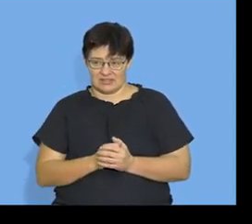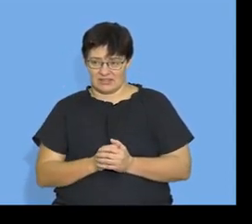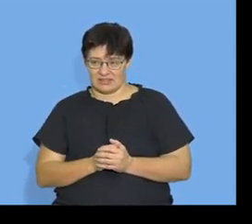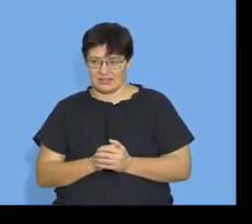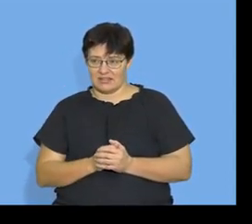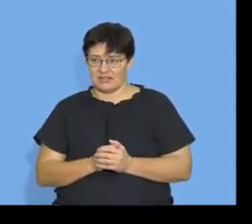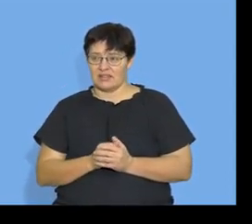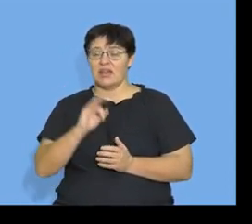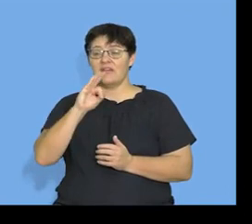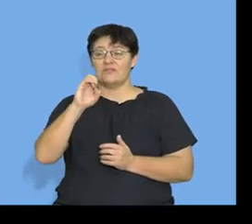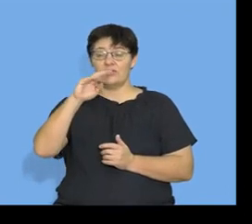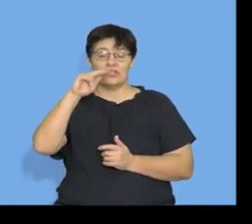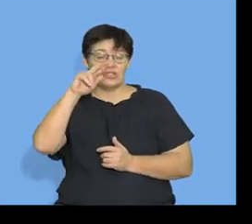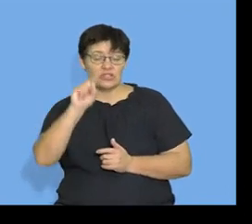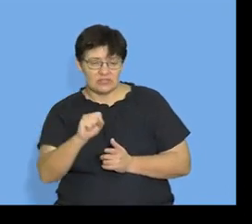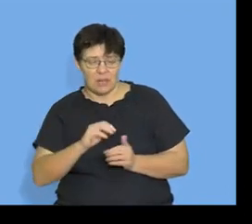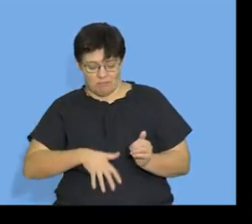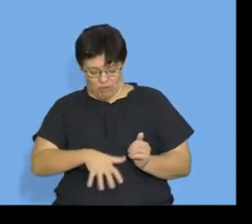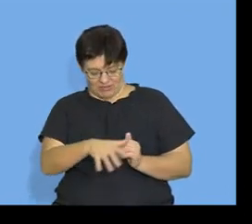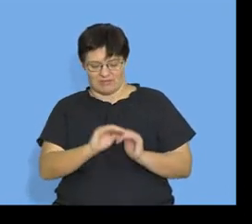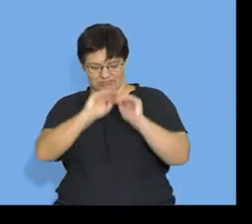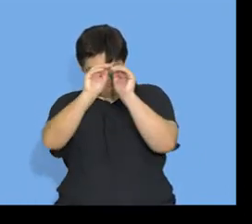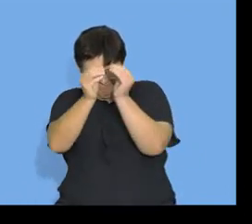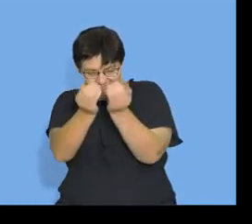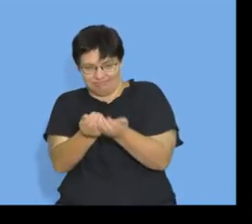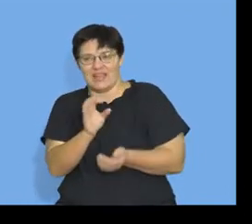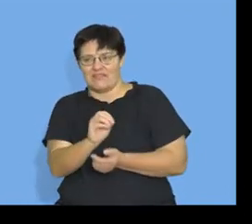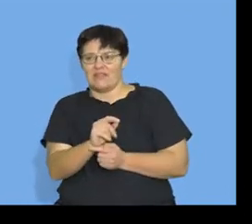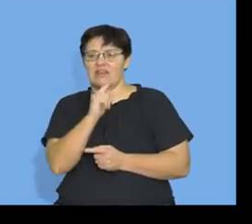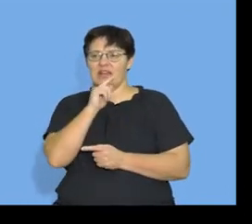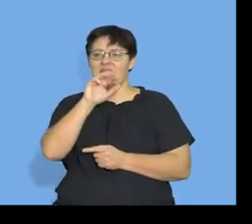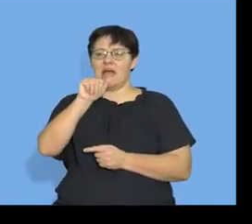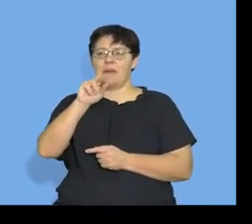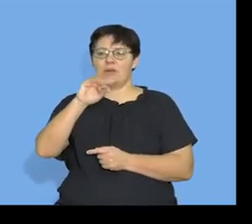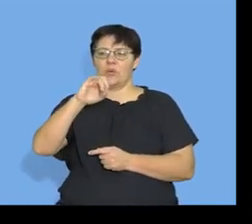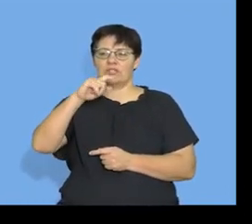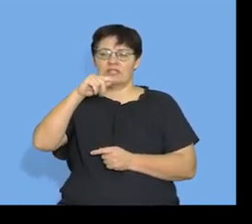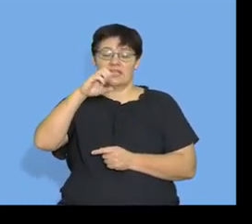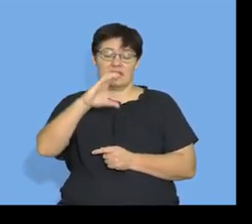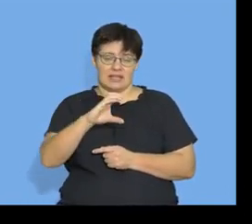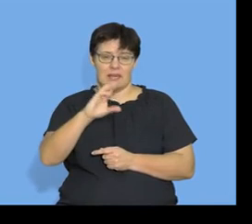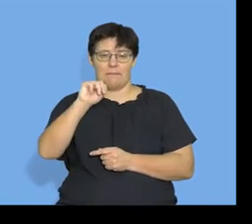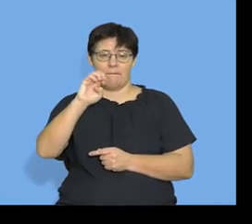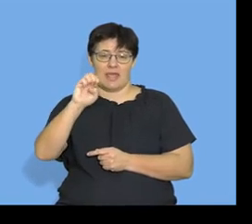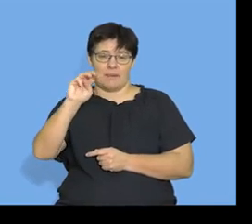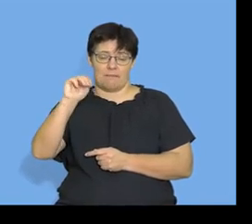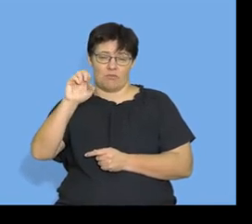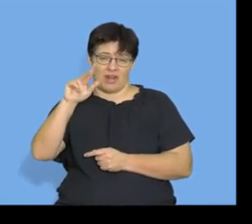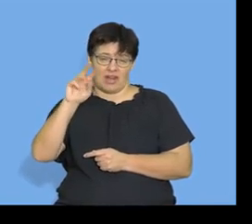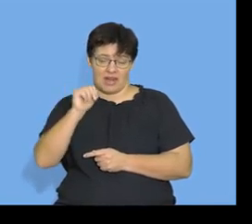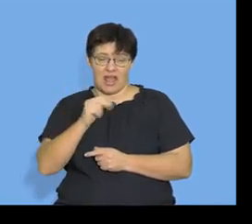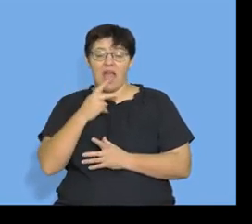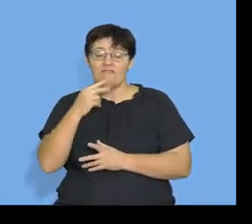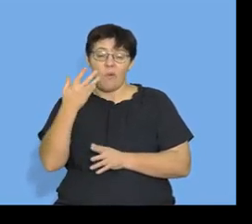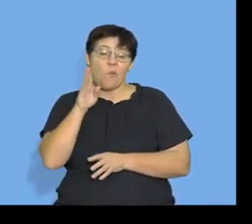sac surrounds the fetus during pregnancy, and that we refer to as the amniotic membrane. This sac is filled with a